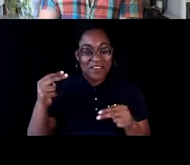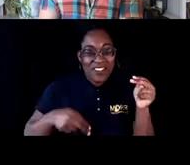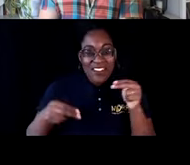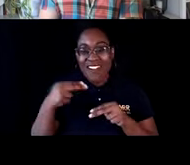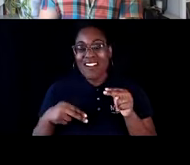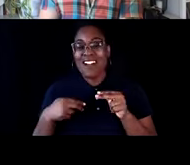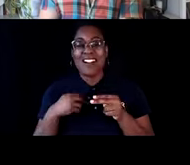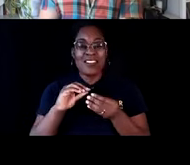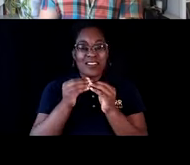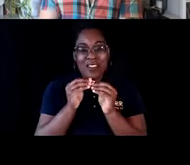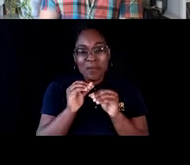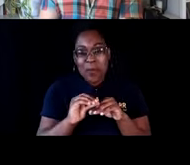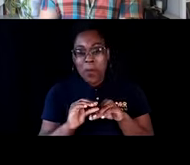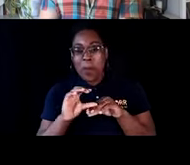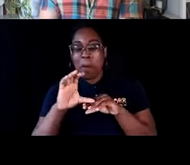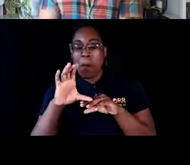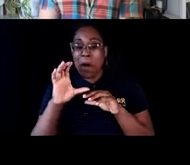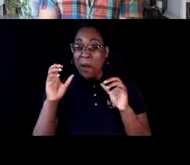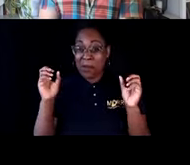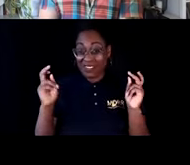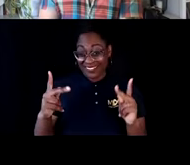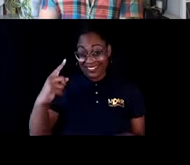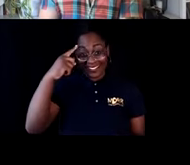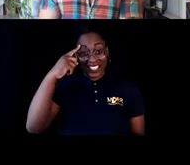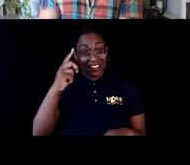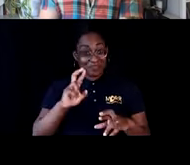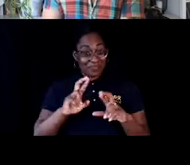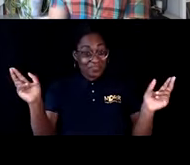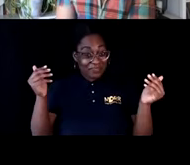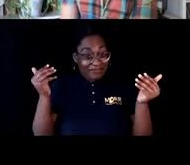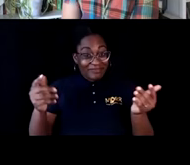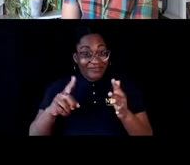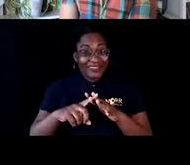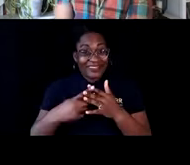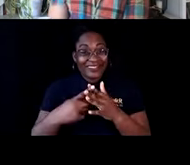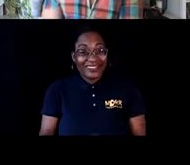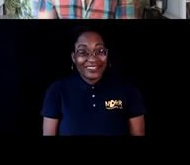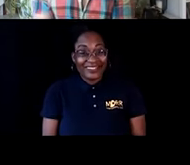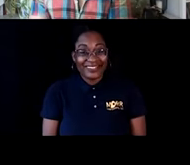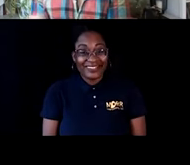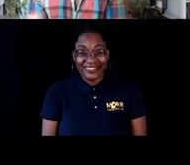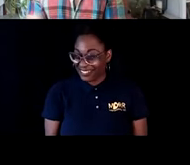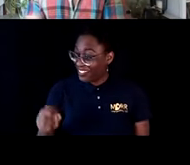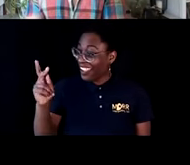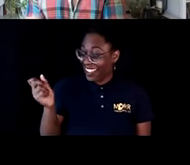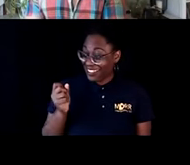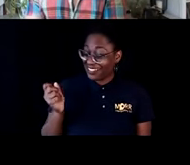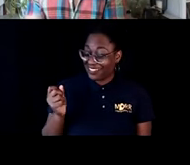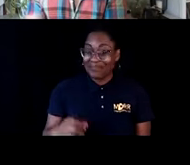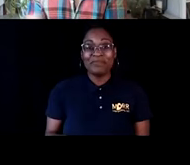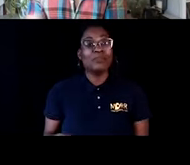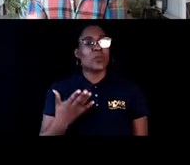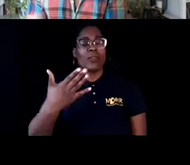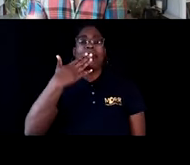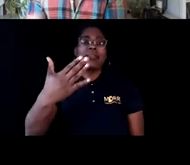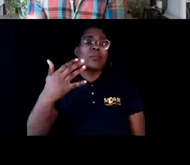Yeah, let's start. Let's go ahead. All right. So thank you, everyone. I am